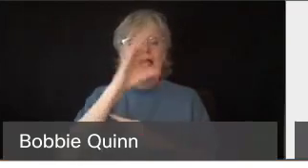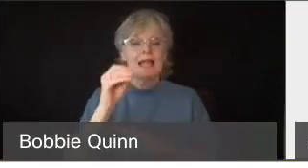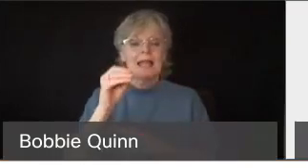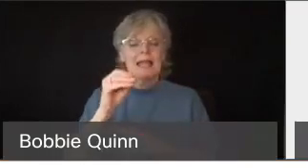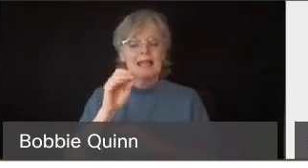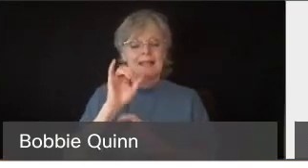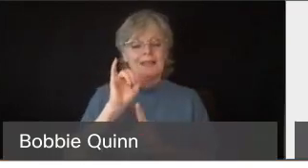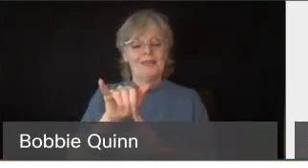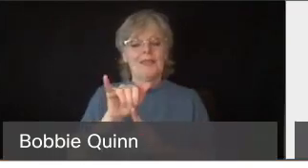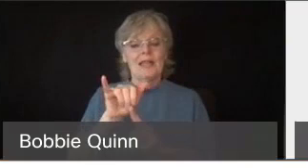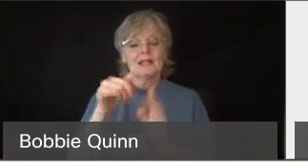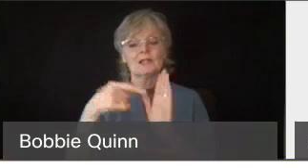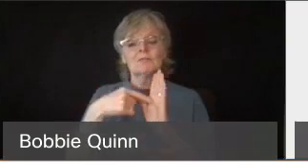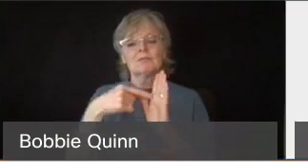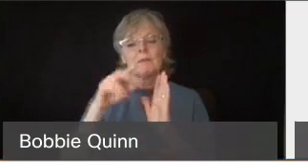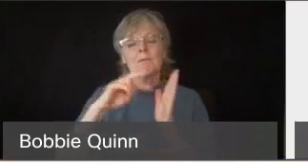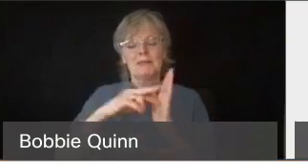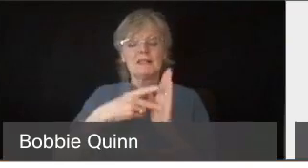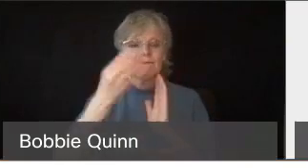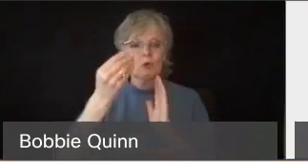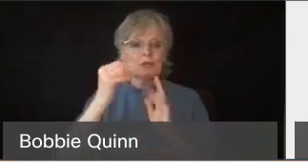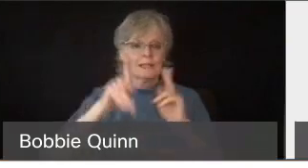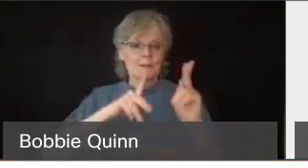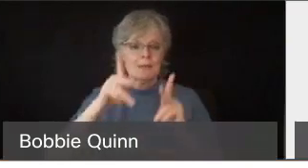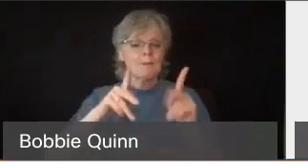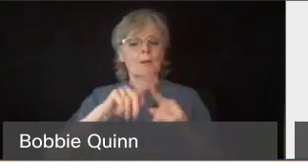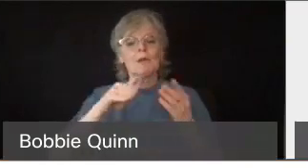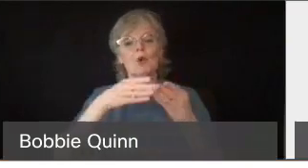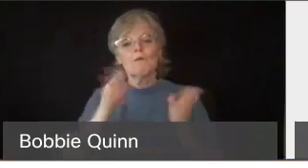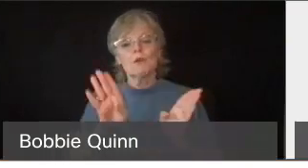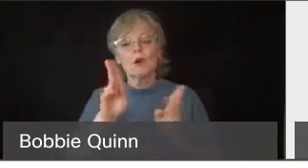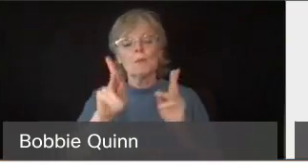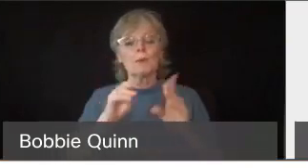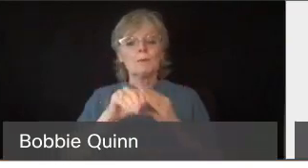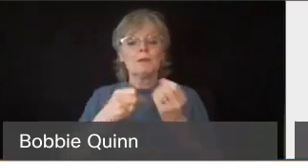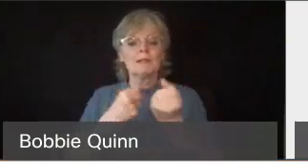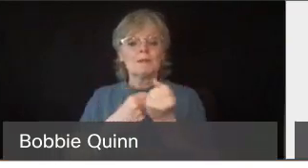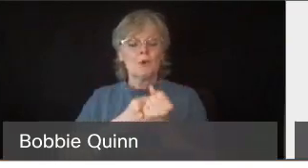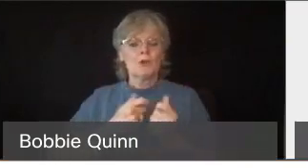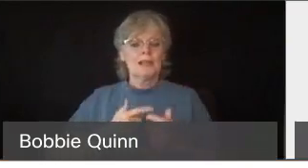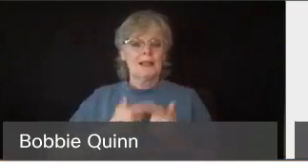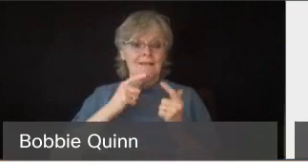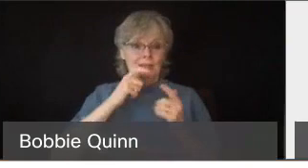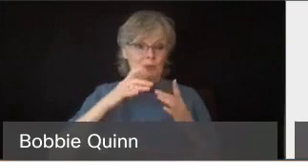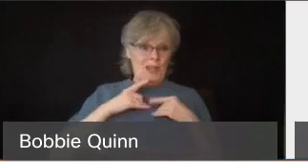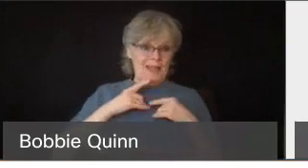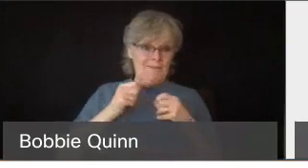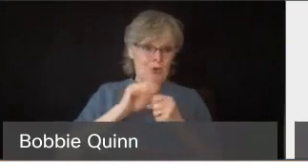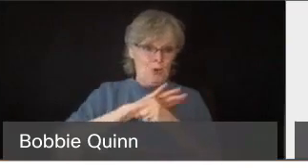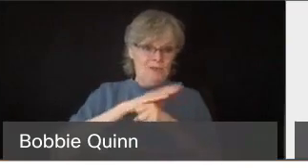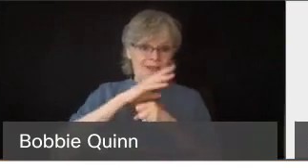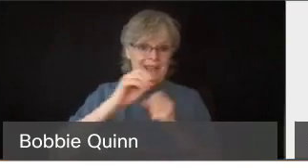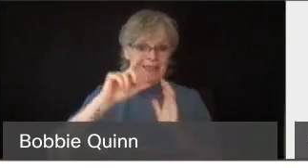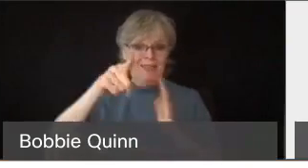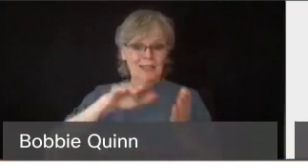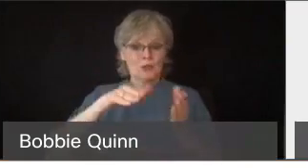that represents 14 people. But overall, of people in supported living who had COVID who have subsequently died,